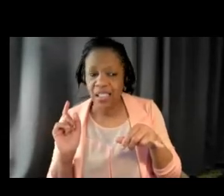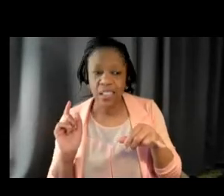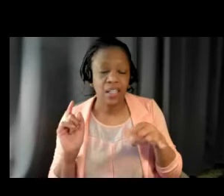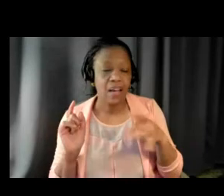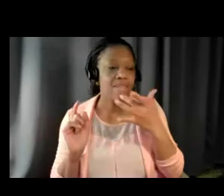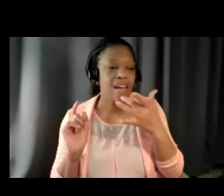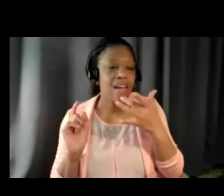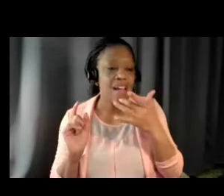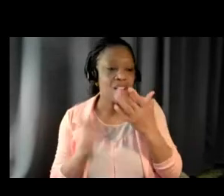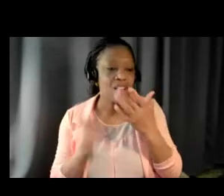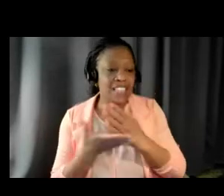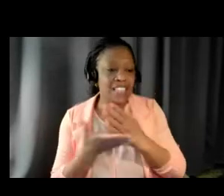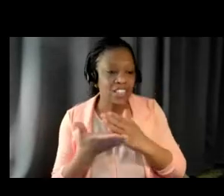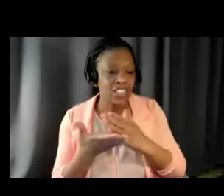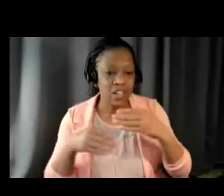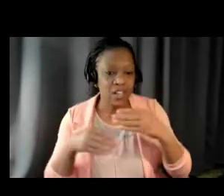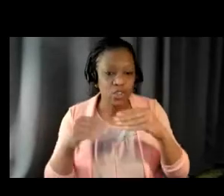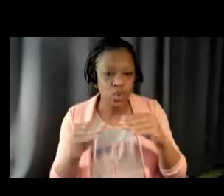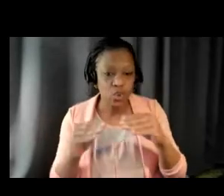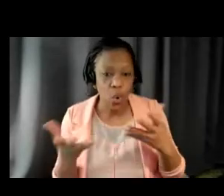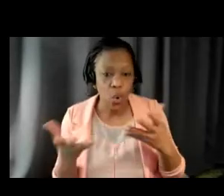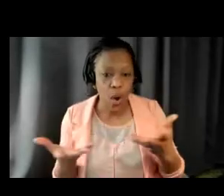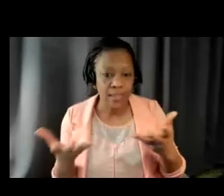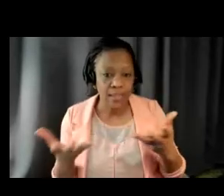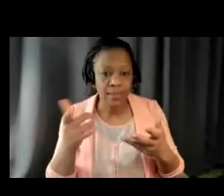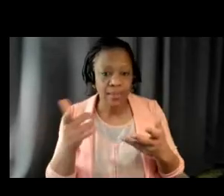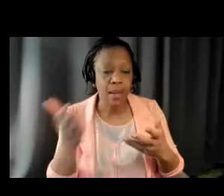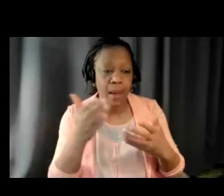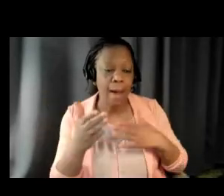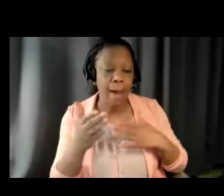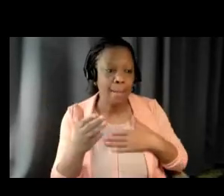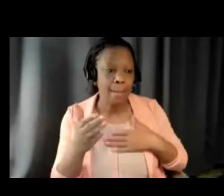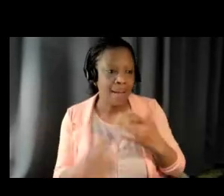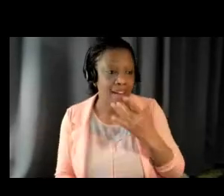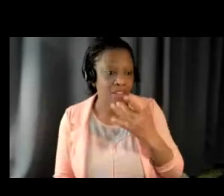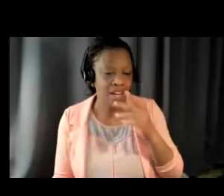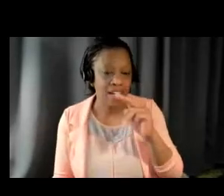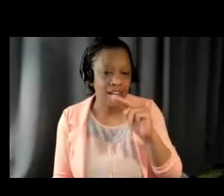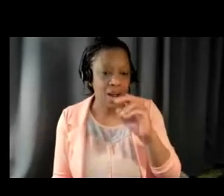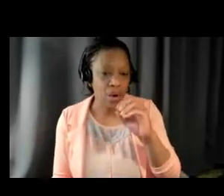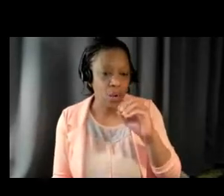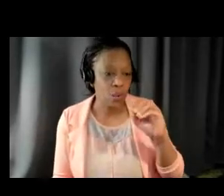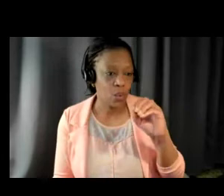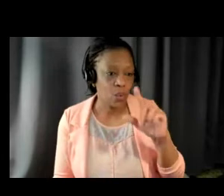section? My favorite section Can you take us? would be the noodles. Let's go.